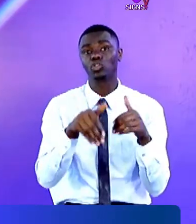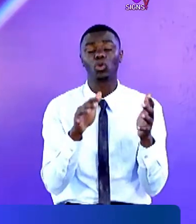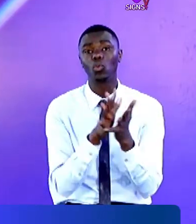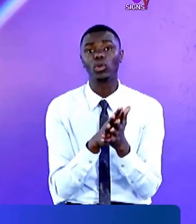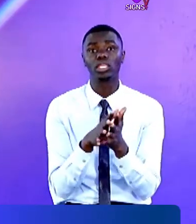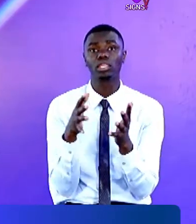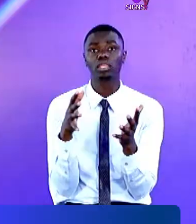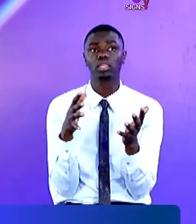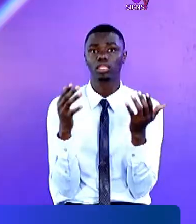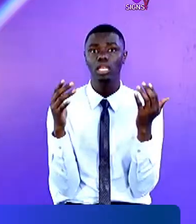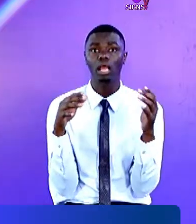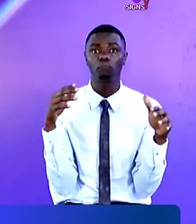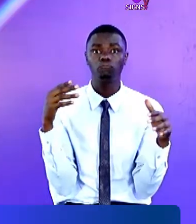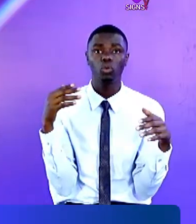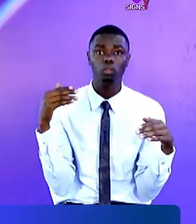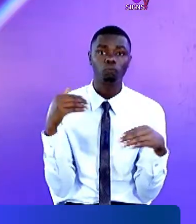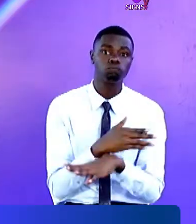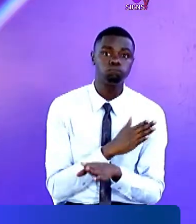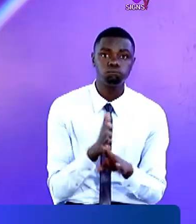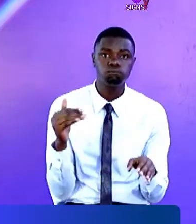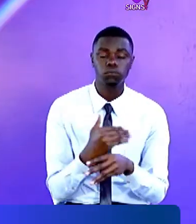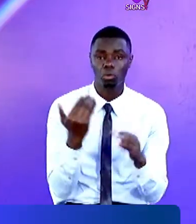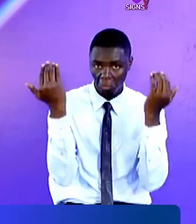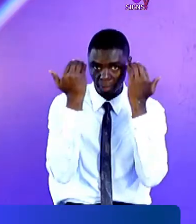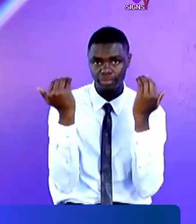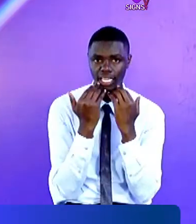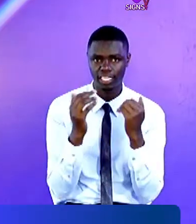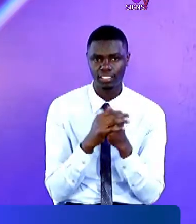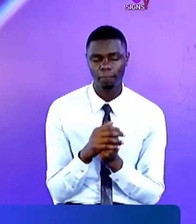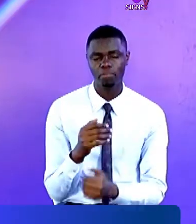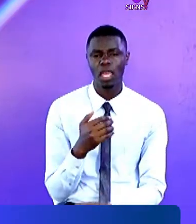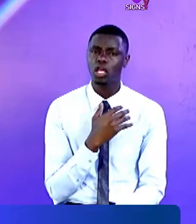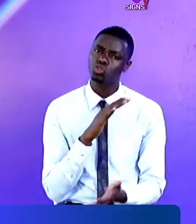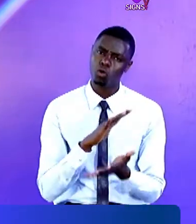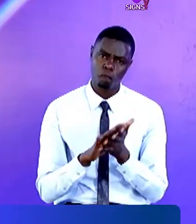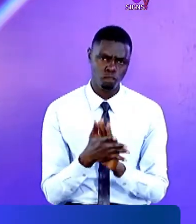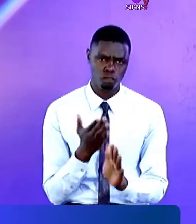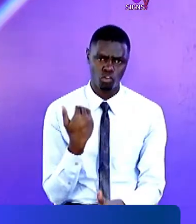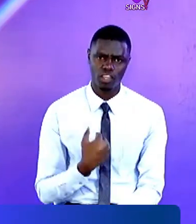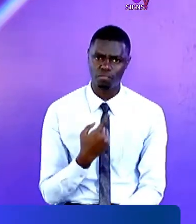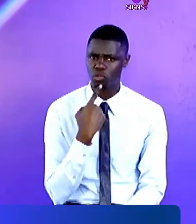judges? And forgive me to say the following, that